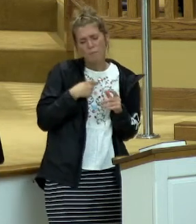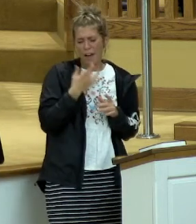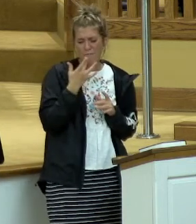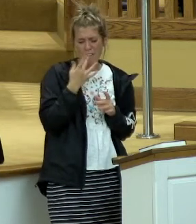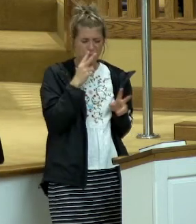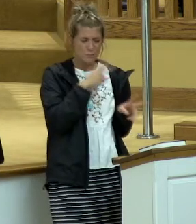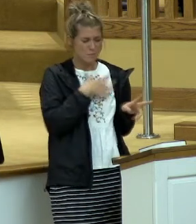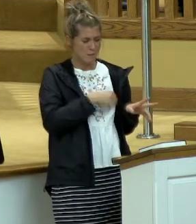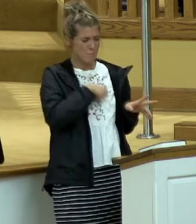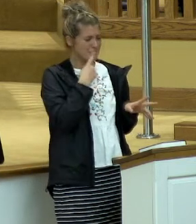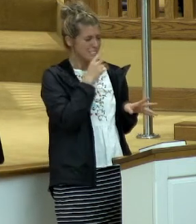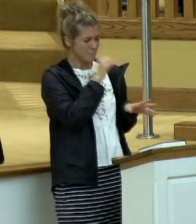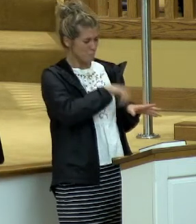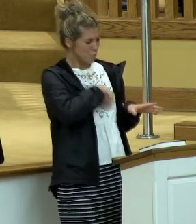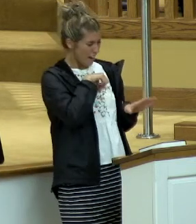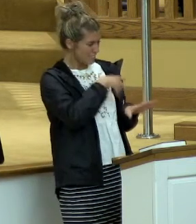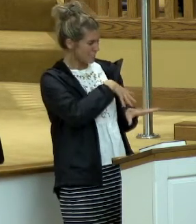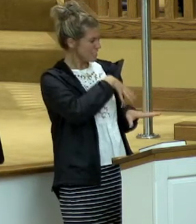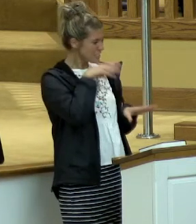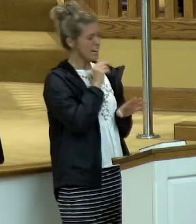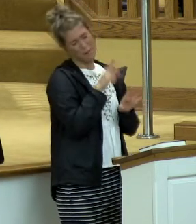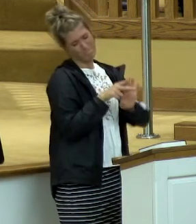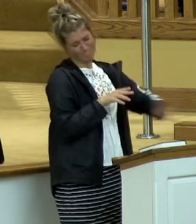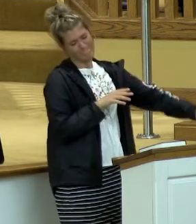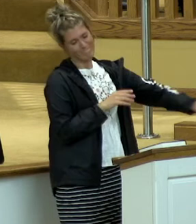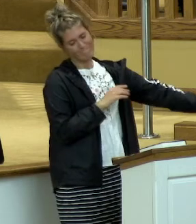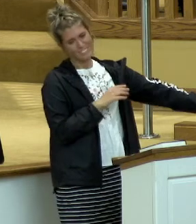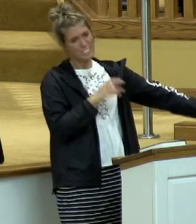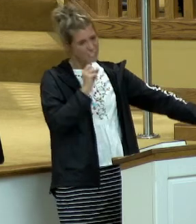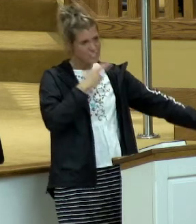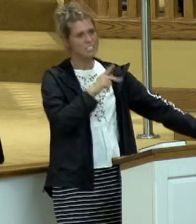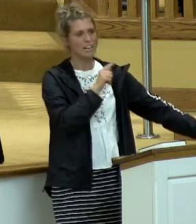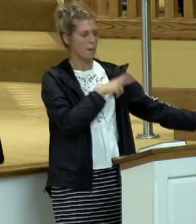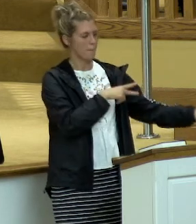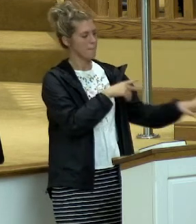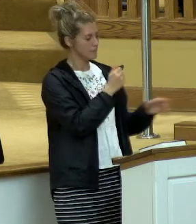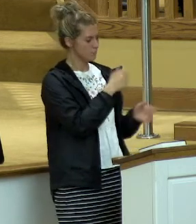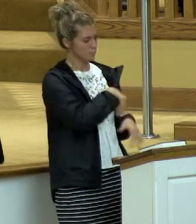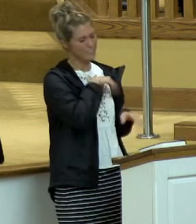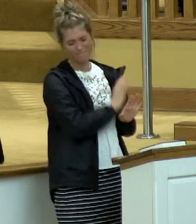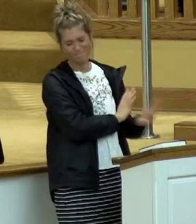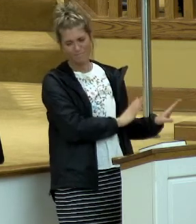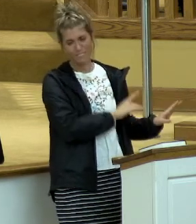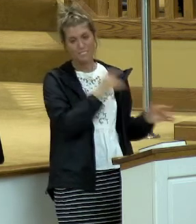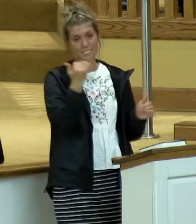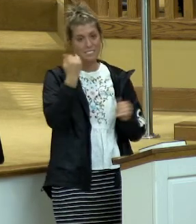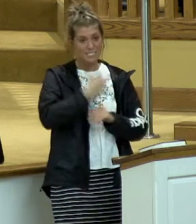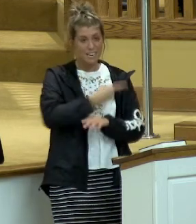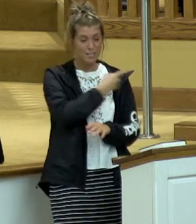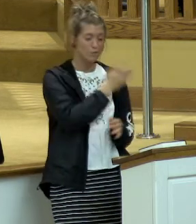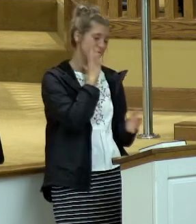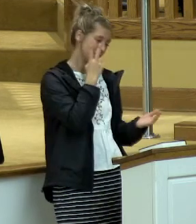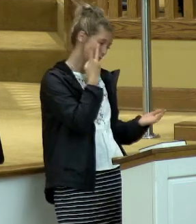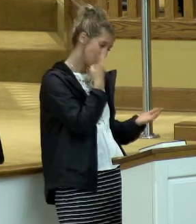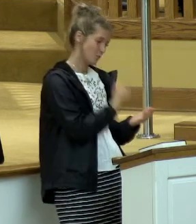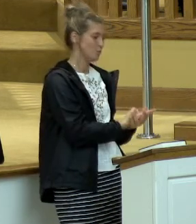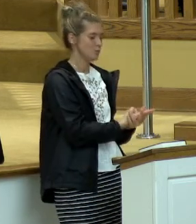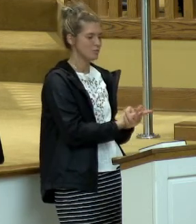And sometimes I want to look at my pride and say, pride, shut up. Shut up, pride. Today you lose.